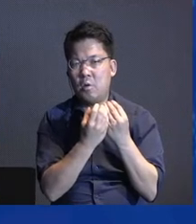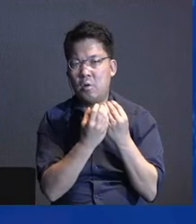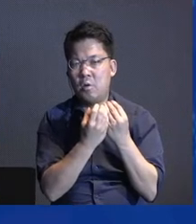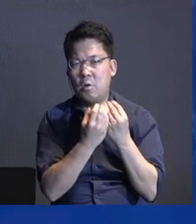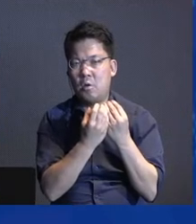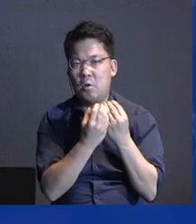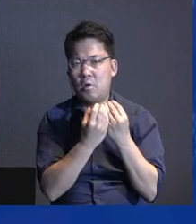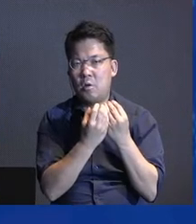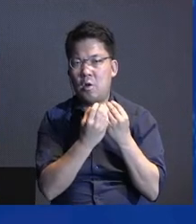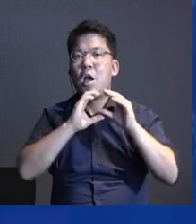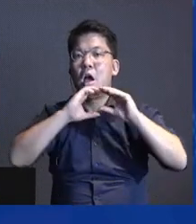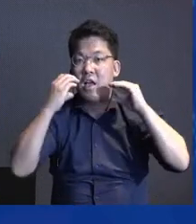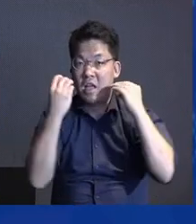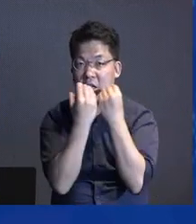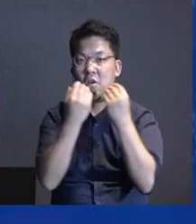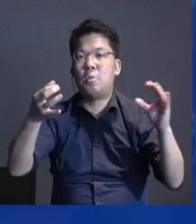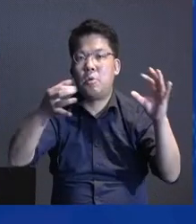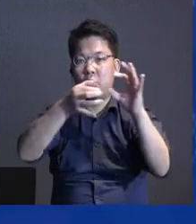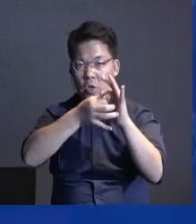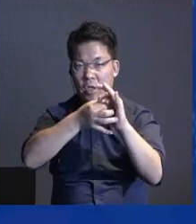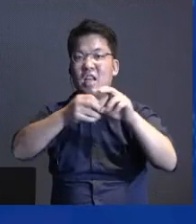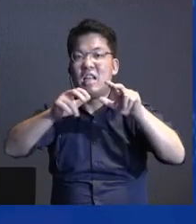people